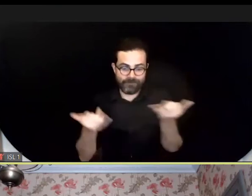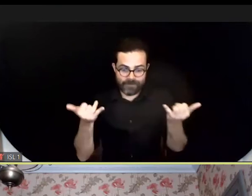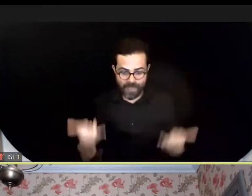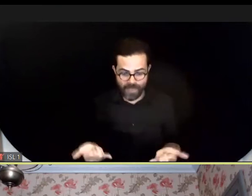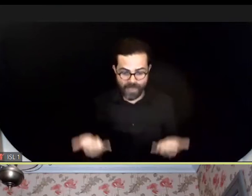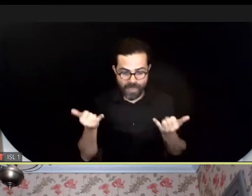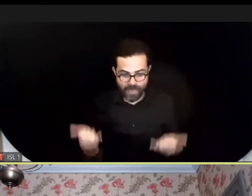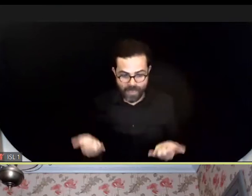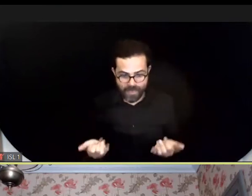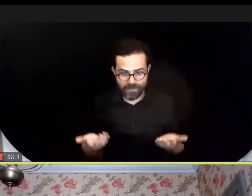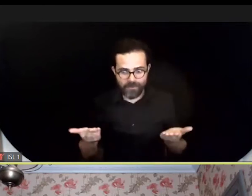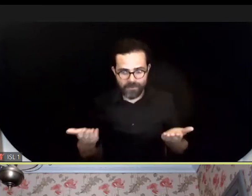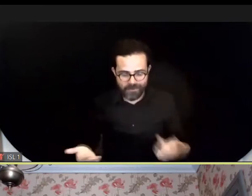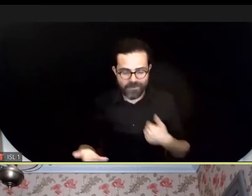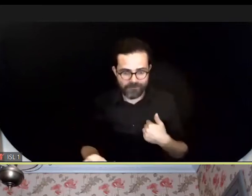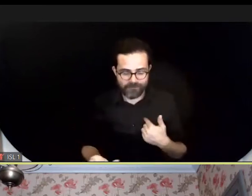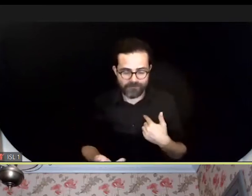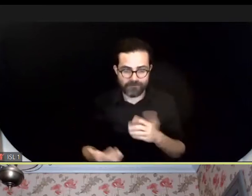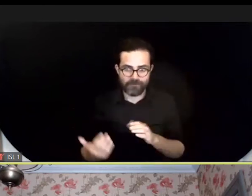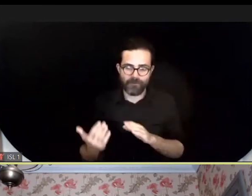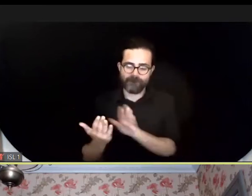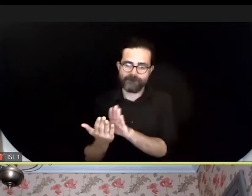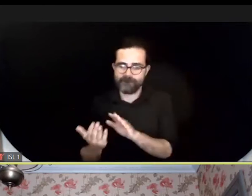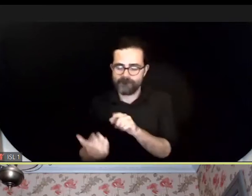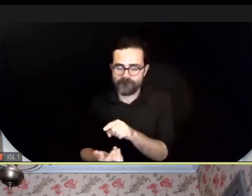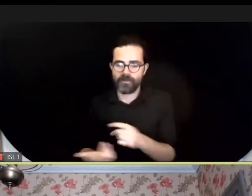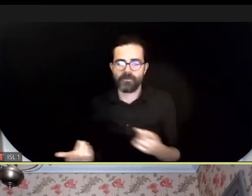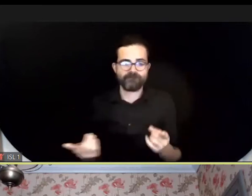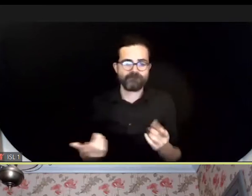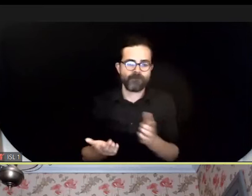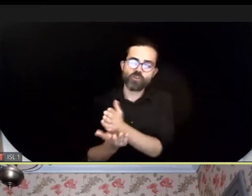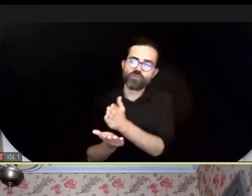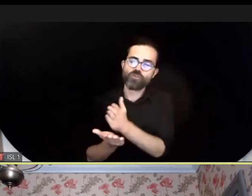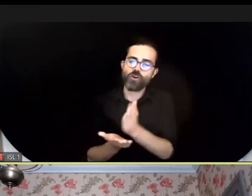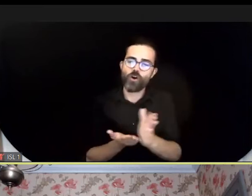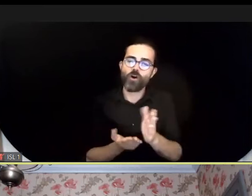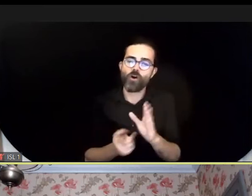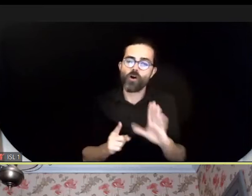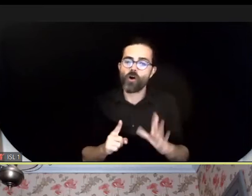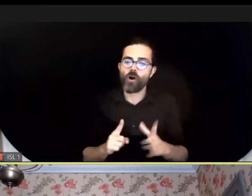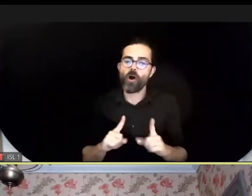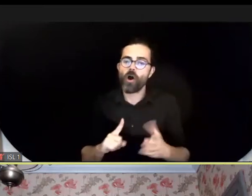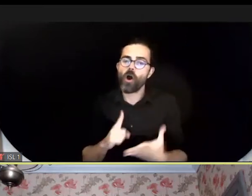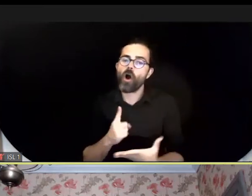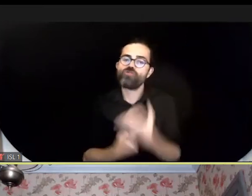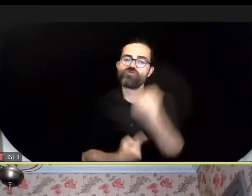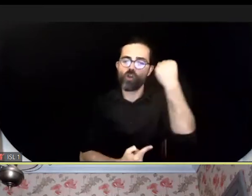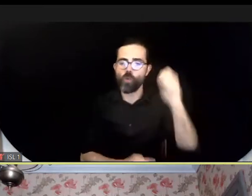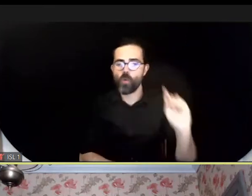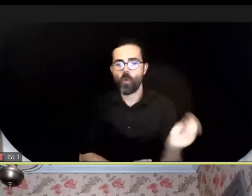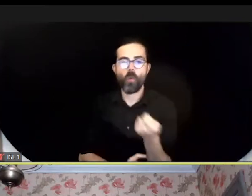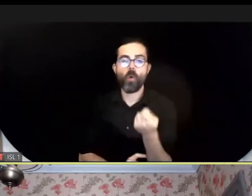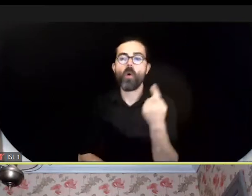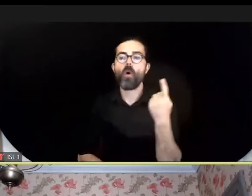to connect with people online. And it was easier with the professionals and family members for us,